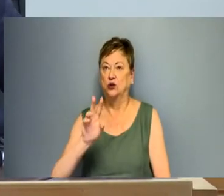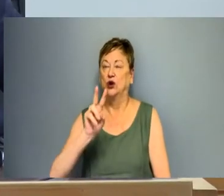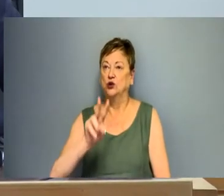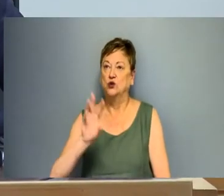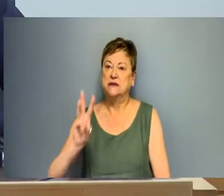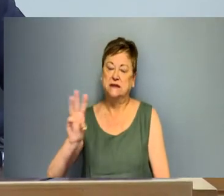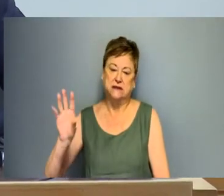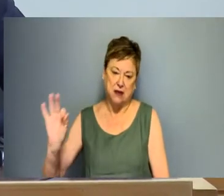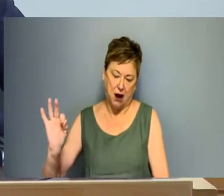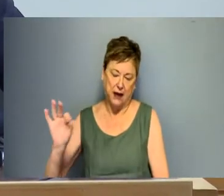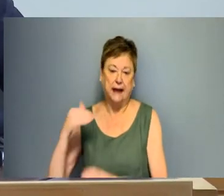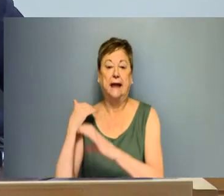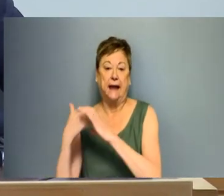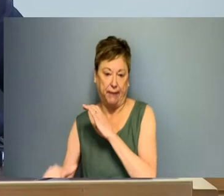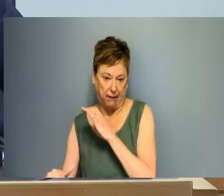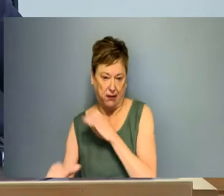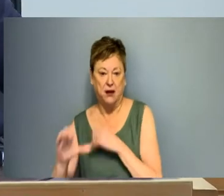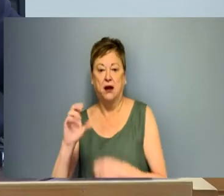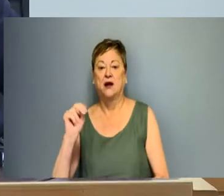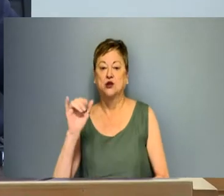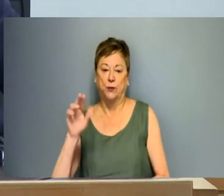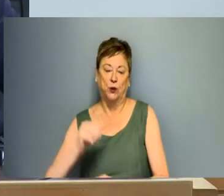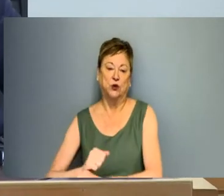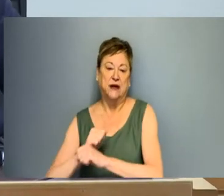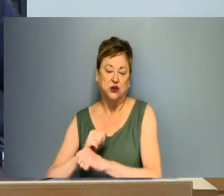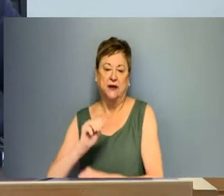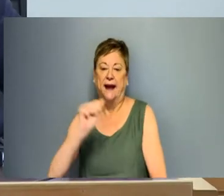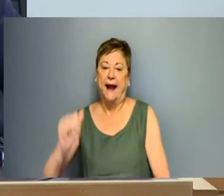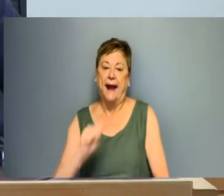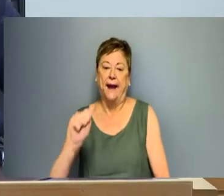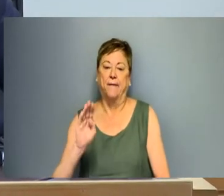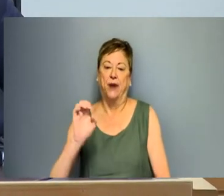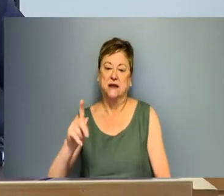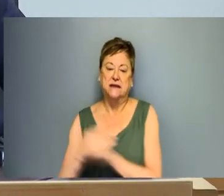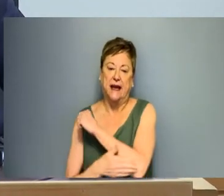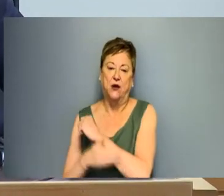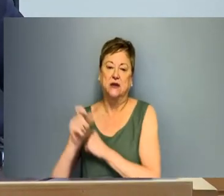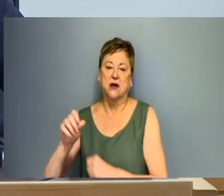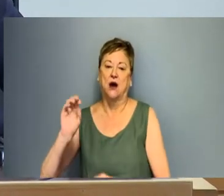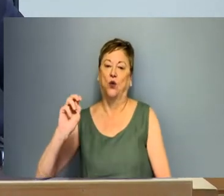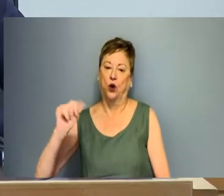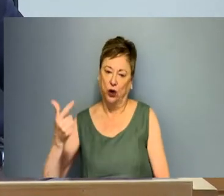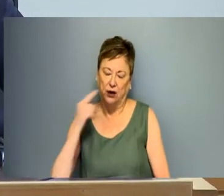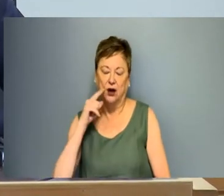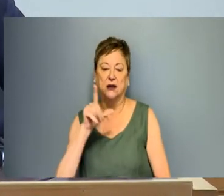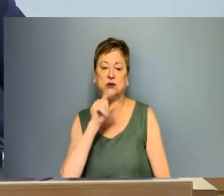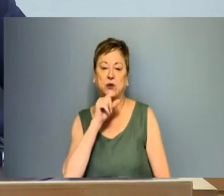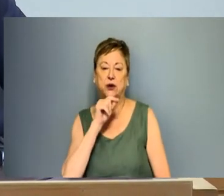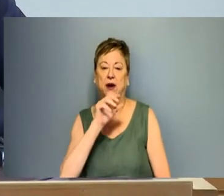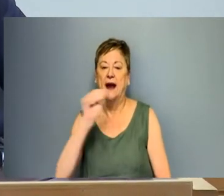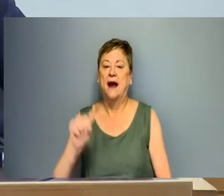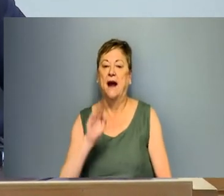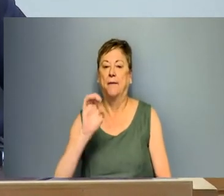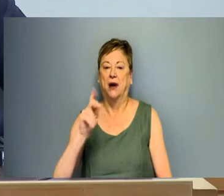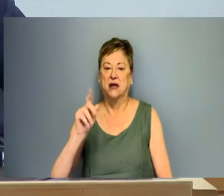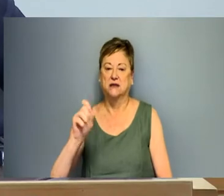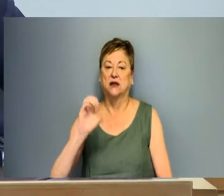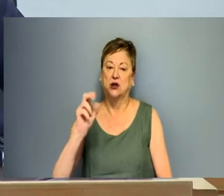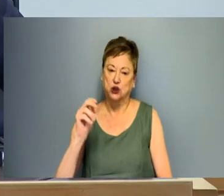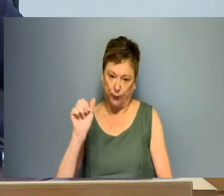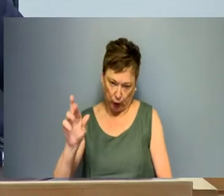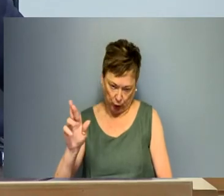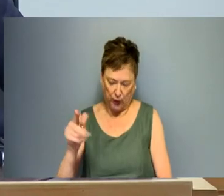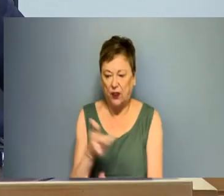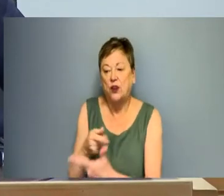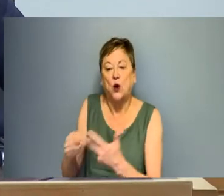1-800-942-2669. Email is consumerprotection@buckscounty.org. On Twitter, they're @BucksConsumer, and they will do their very